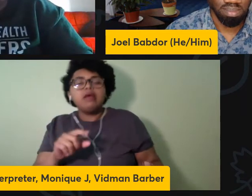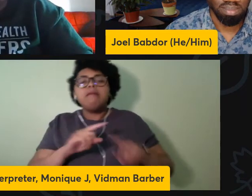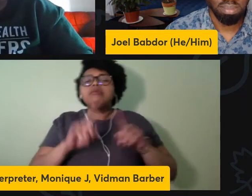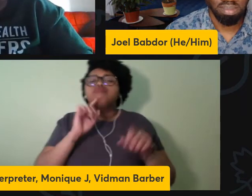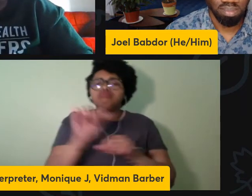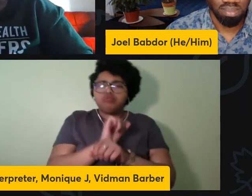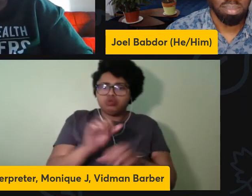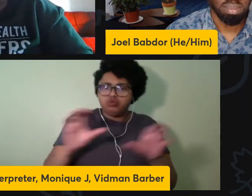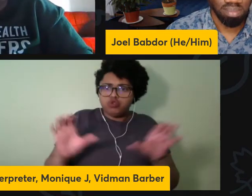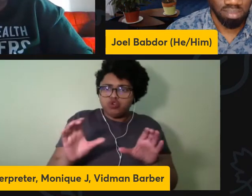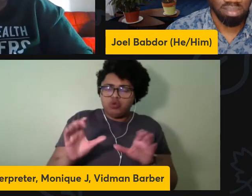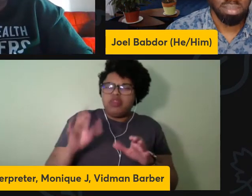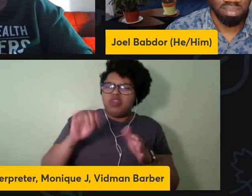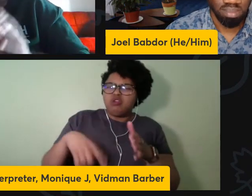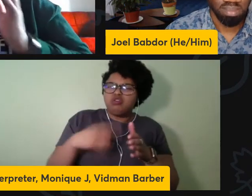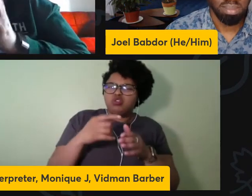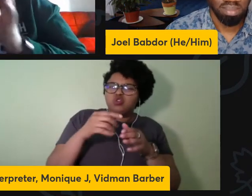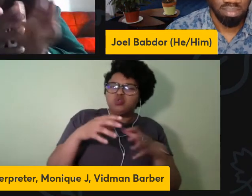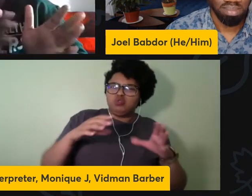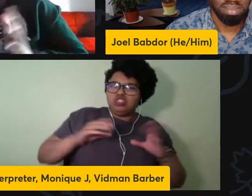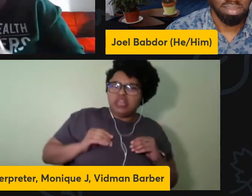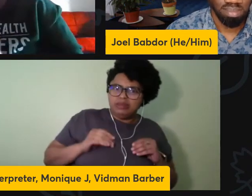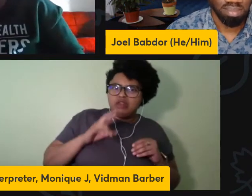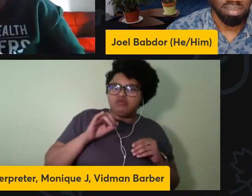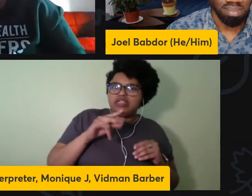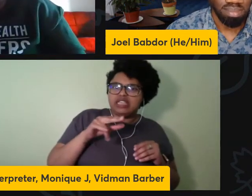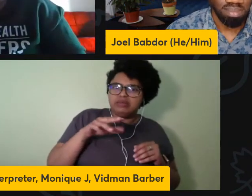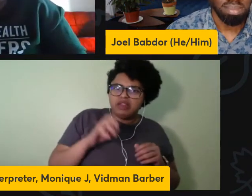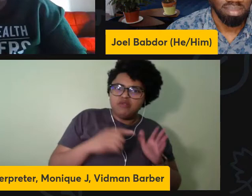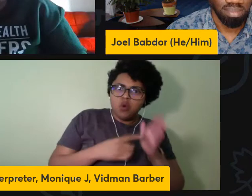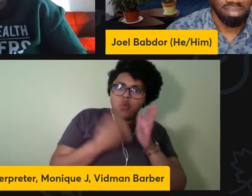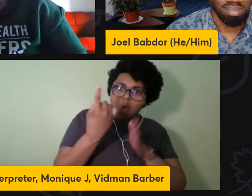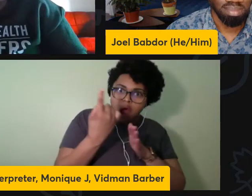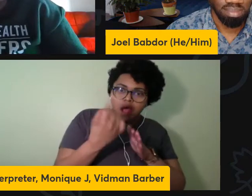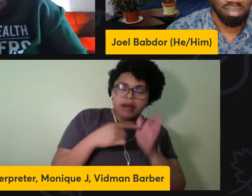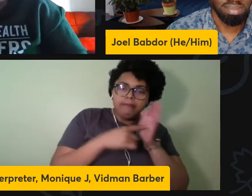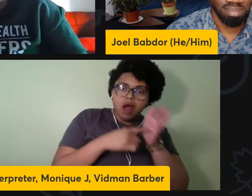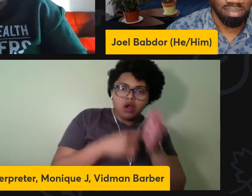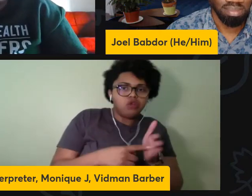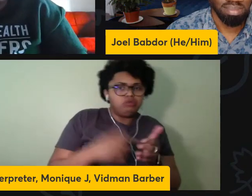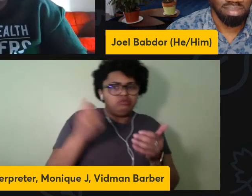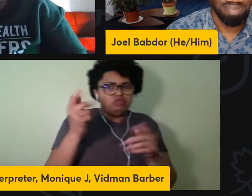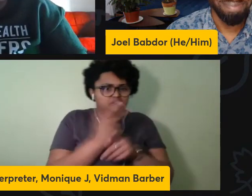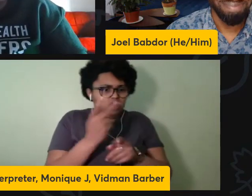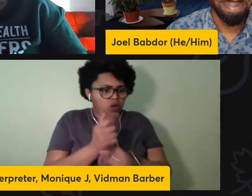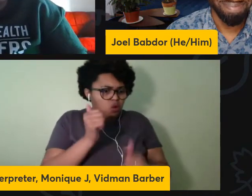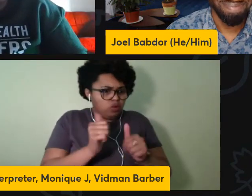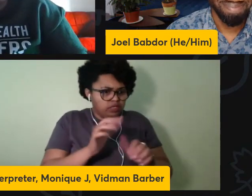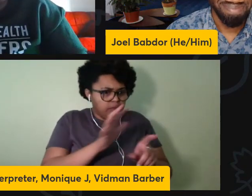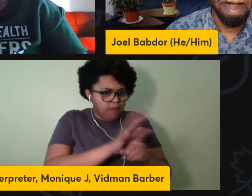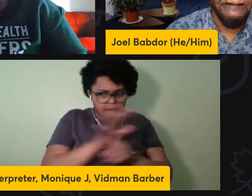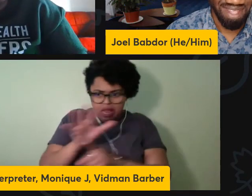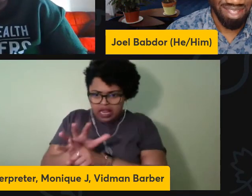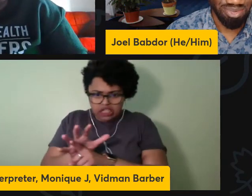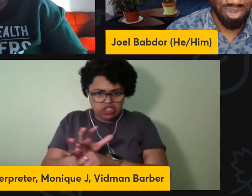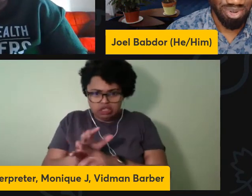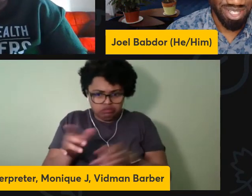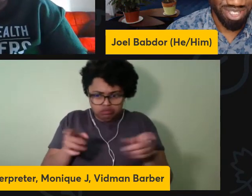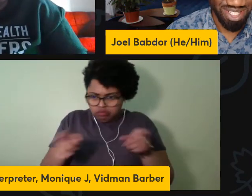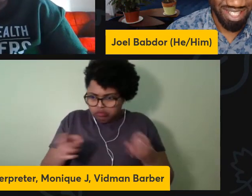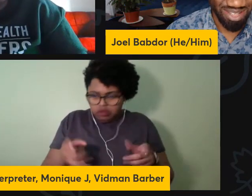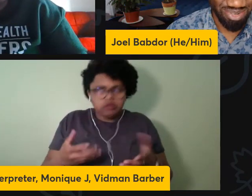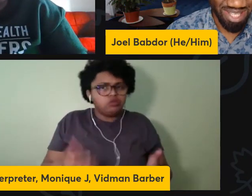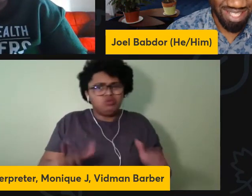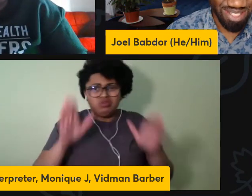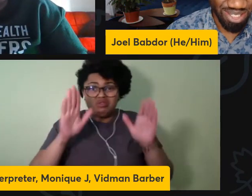models to really locate which population is regulating that. Great question. Thank you for the